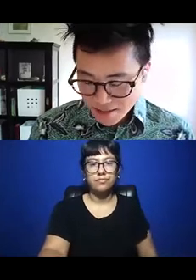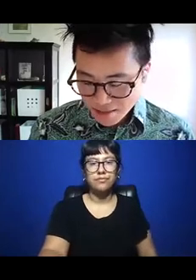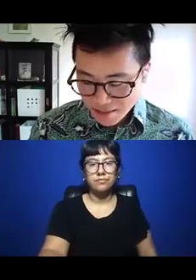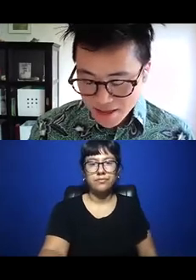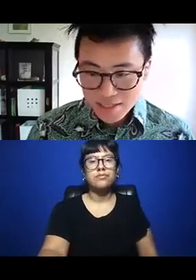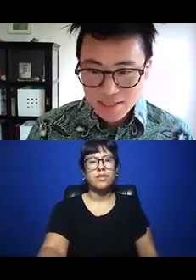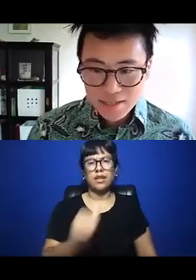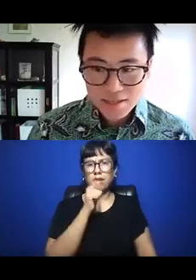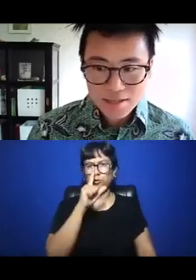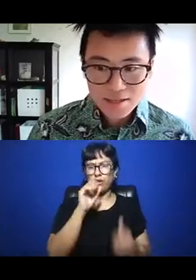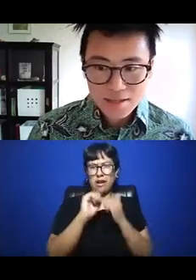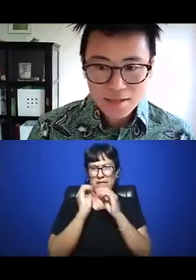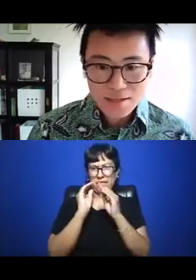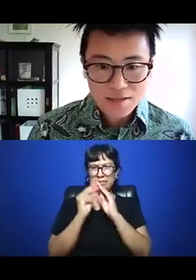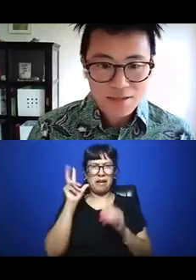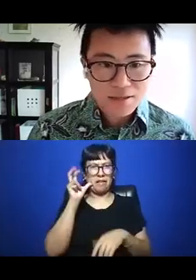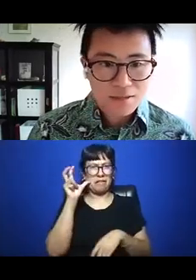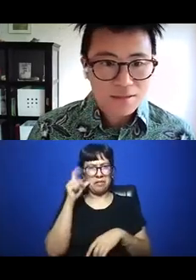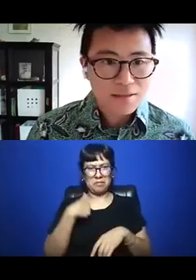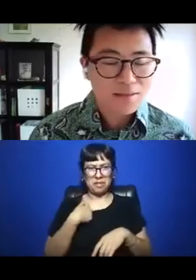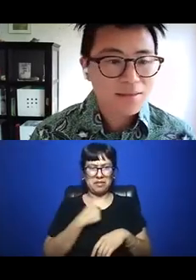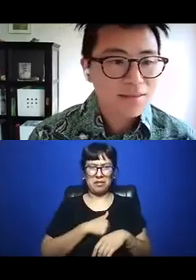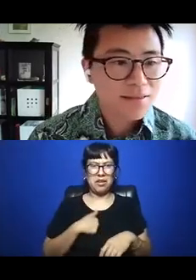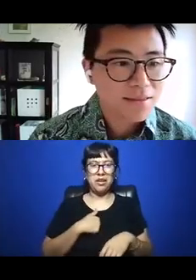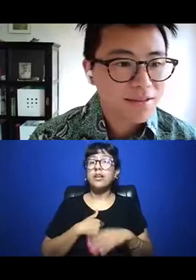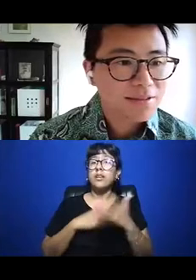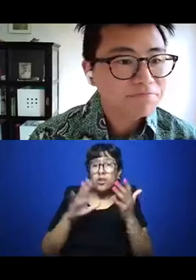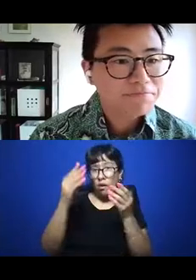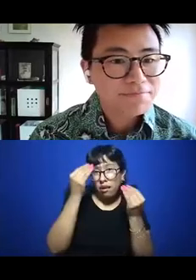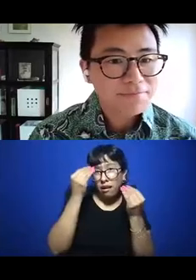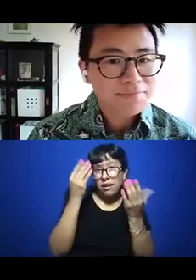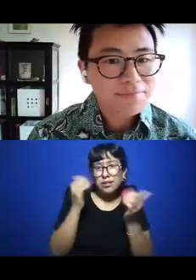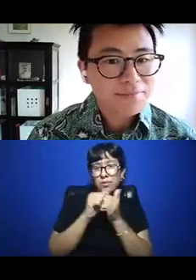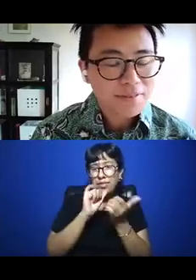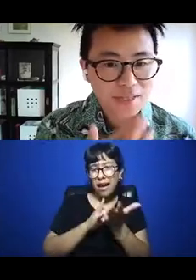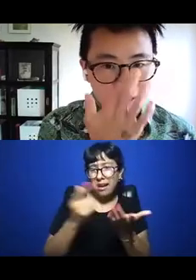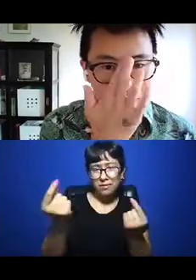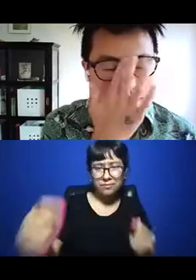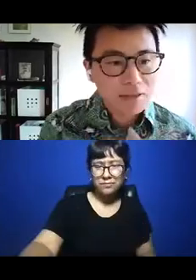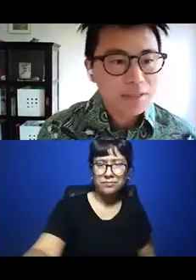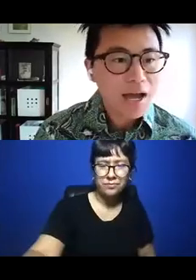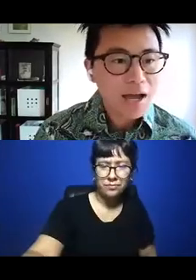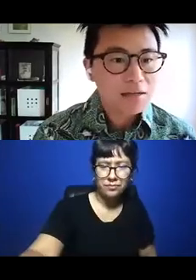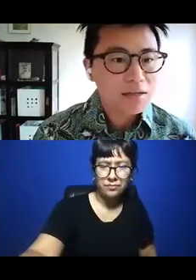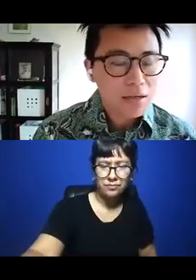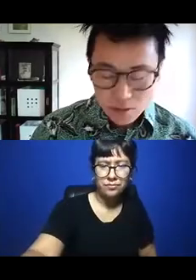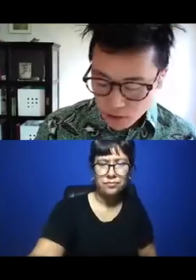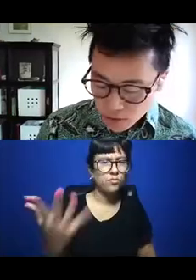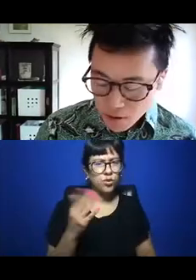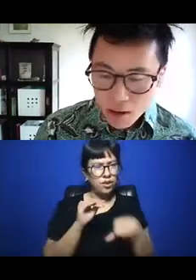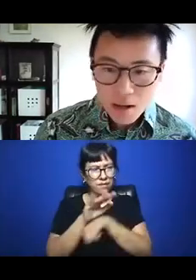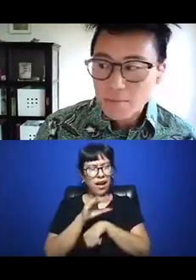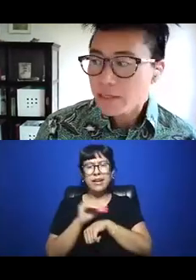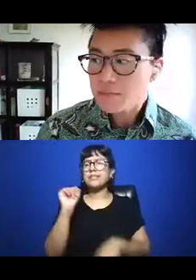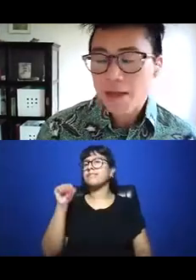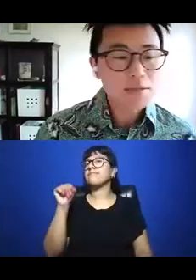Not sure how to fix that. Thanks. But what are your thoughts around that? What do you usually advise? Yeah.